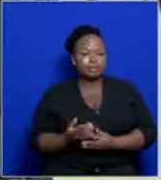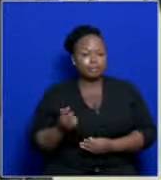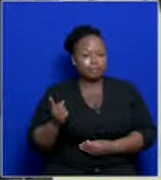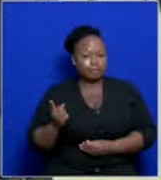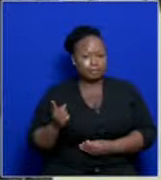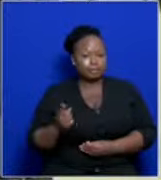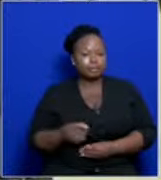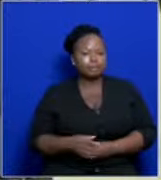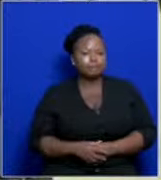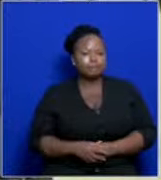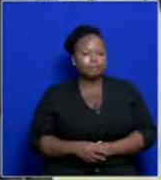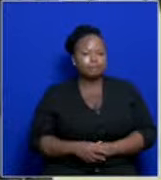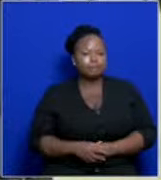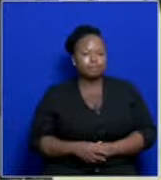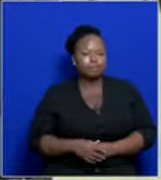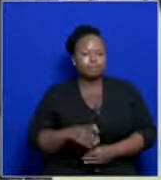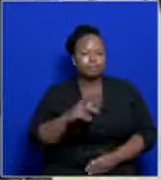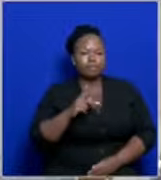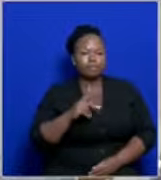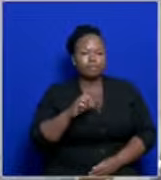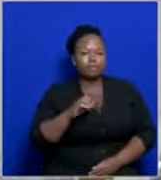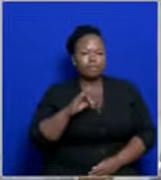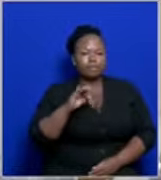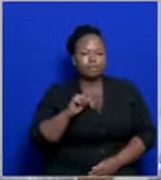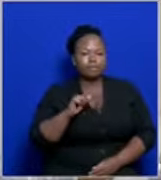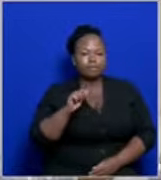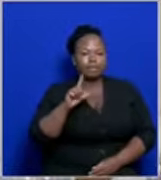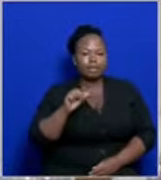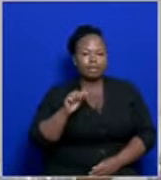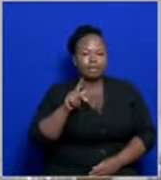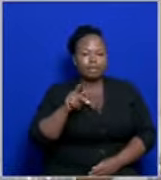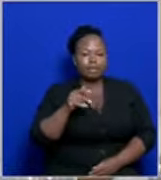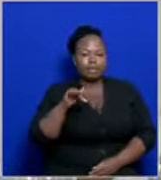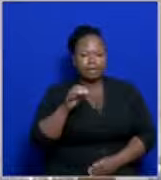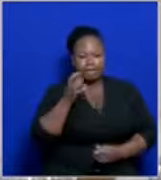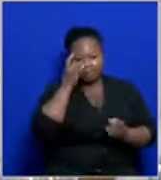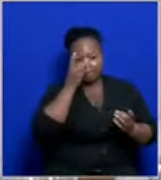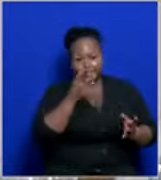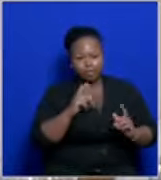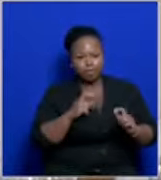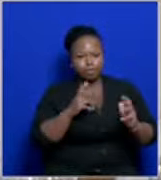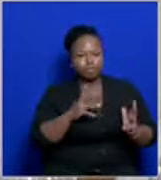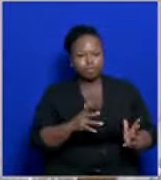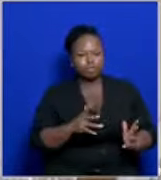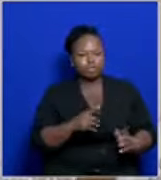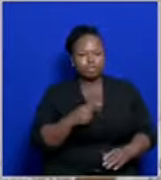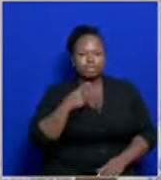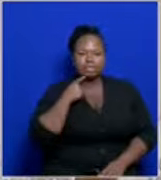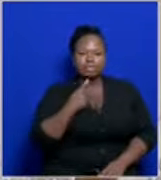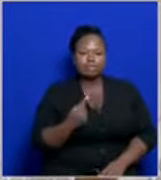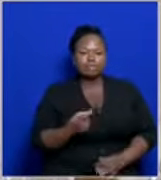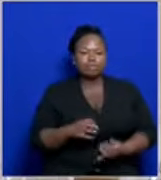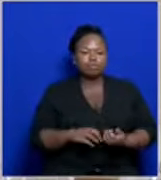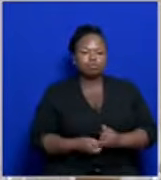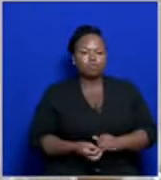Mr. Kefalakai has informed the commissioners that they are trying to investigate